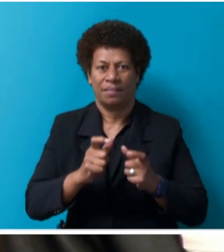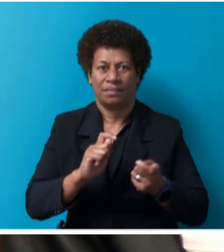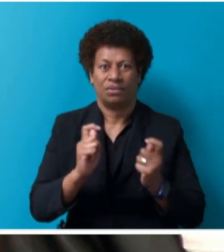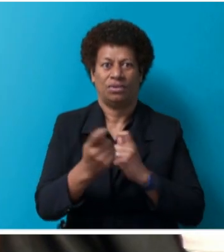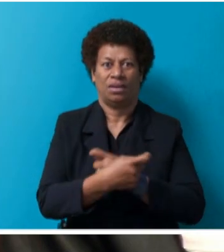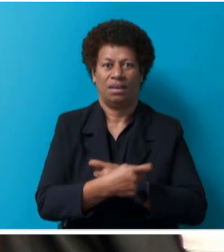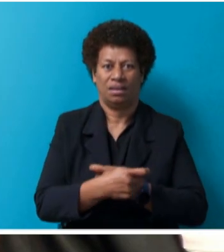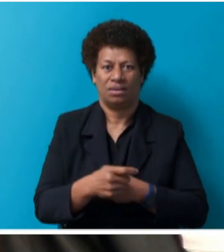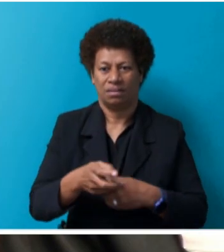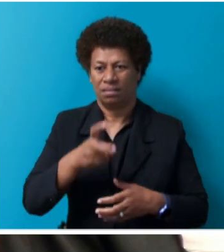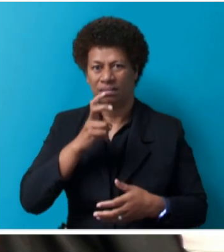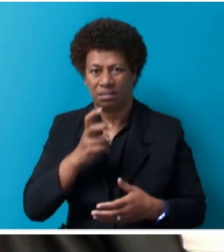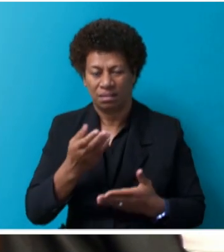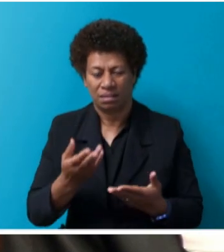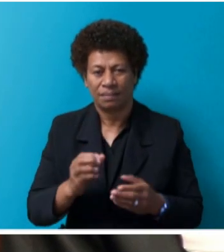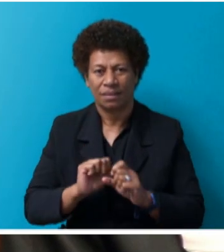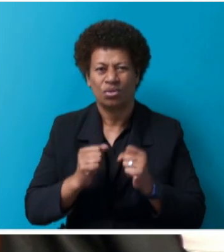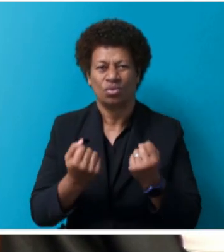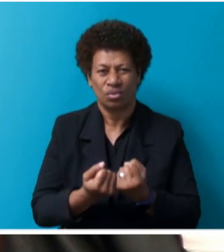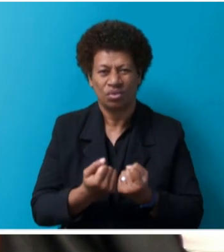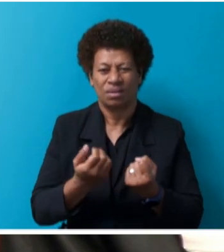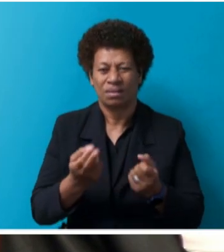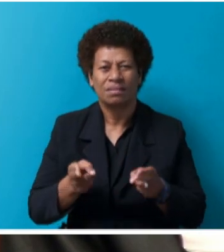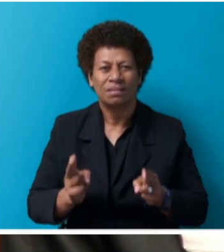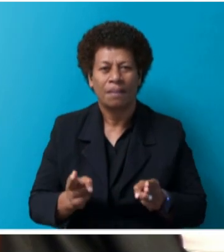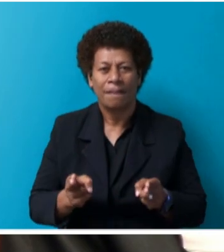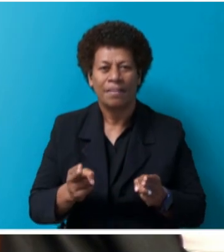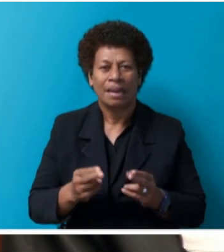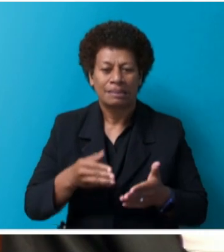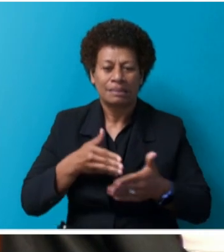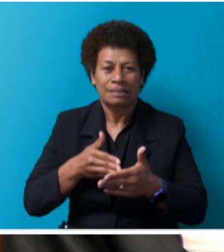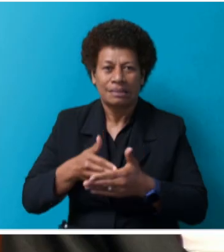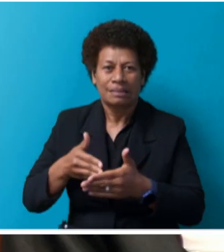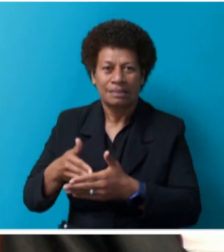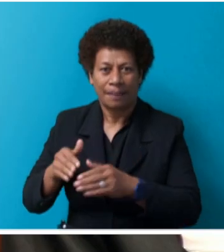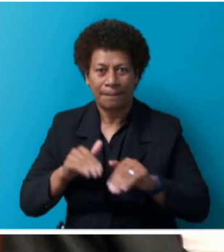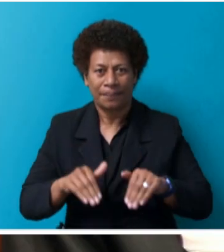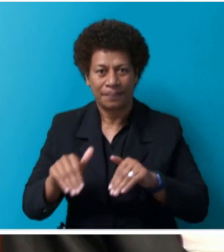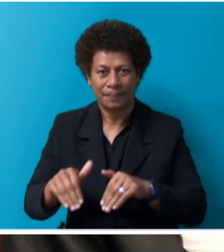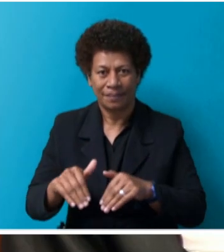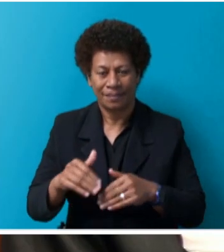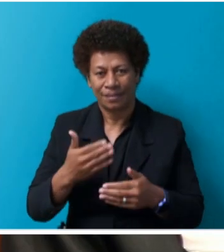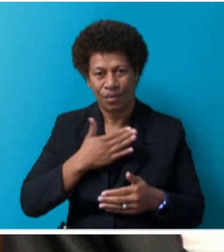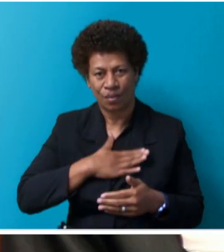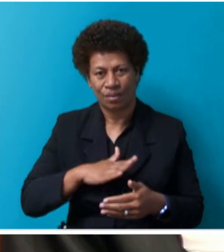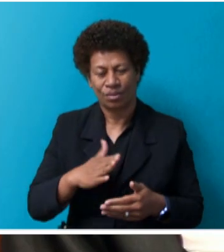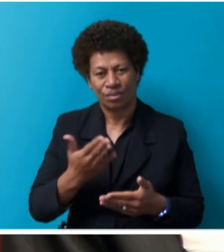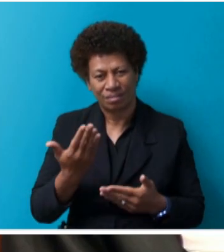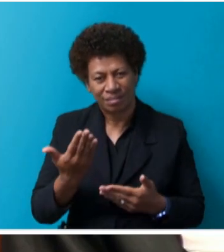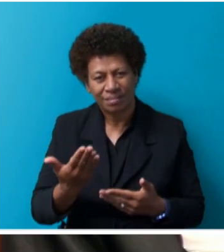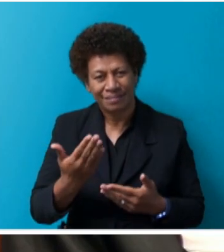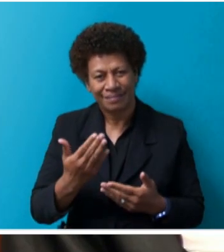norms and institutional barriers that hinder their economic participation. I wish to pay tribute to Honorable Linda Tambuya for her leadership in